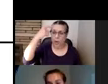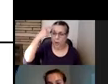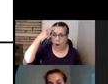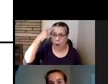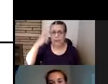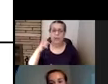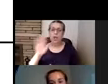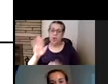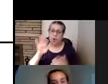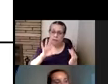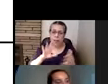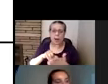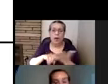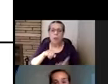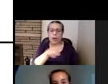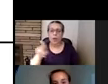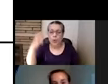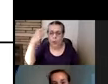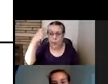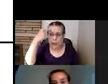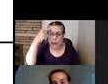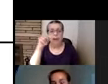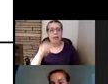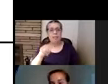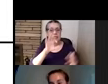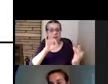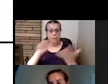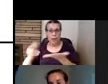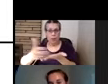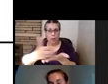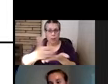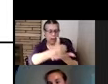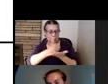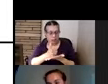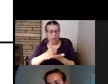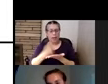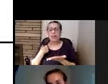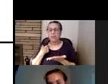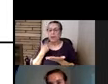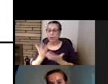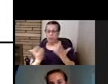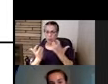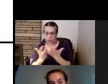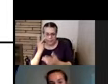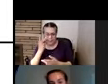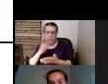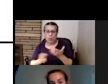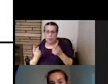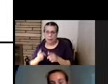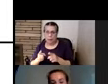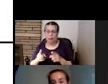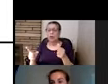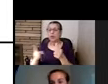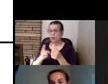how we did. And then we will use the feedback we collect to modify our plan prior to implementation. So after we have